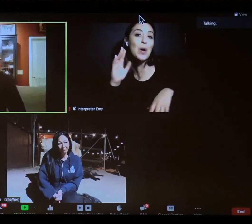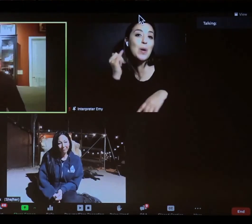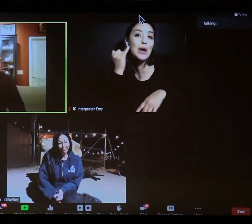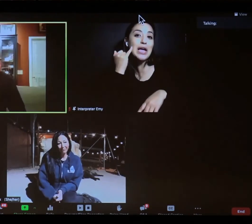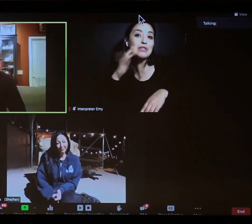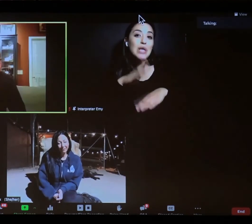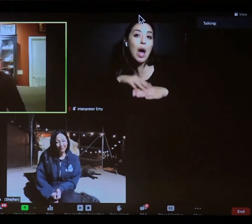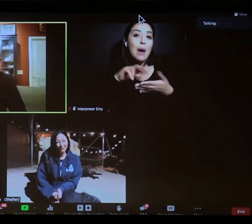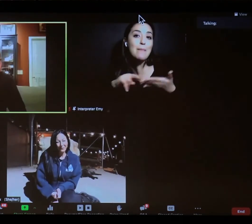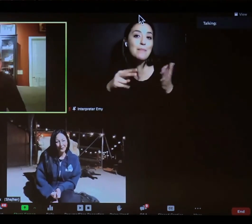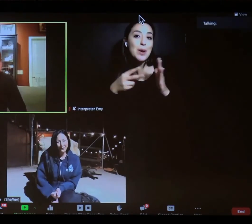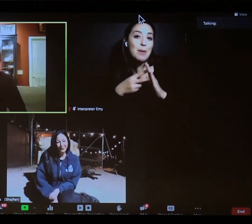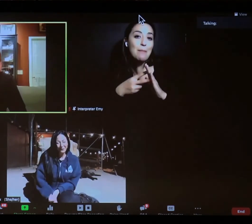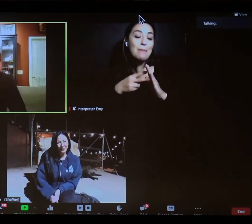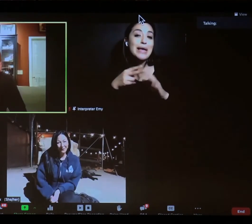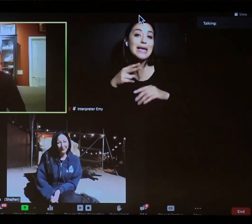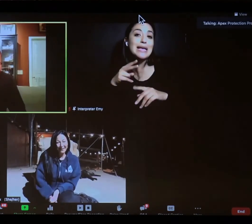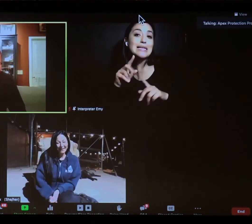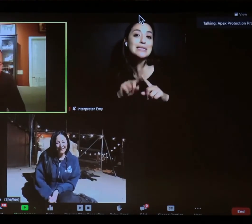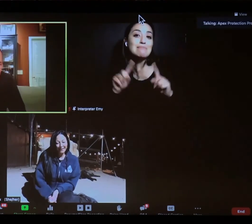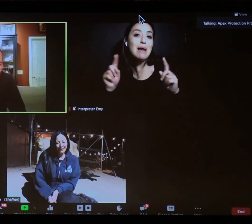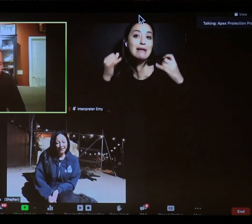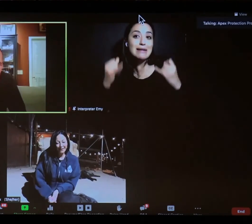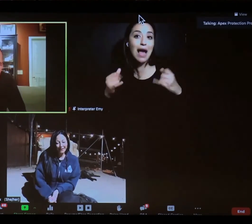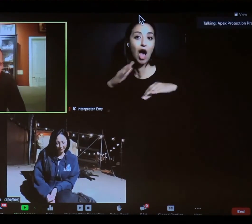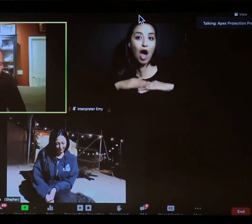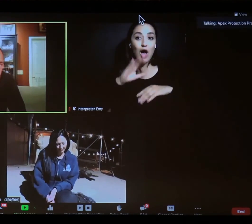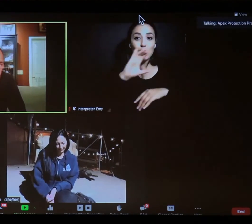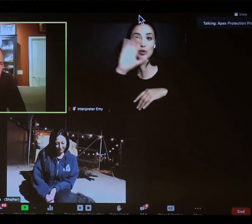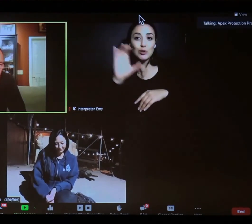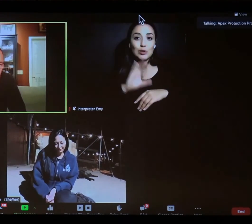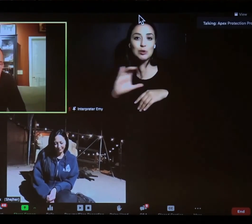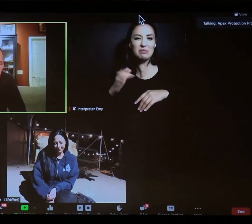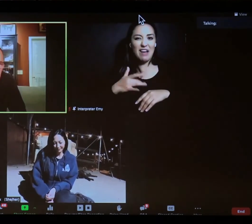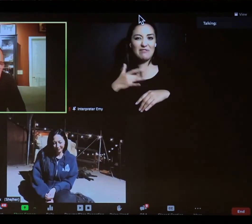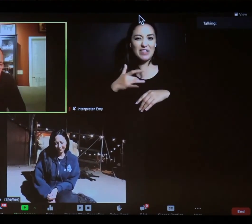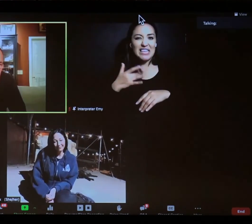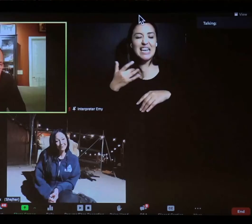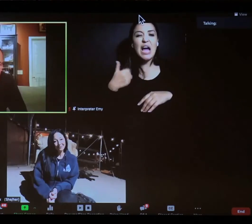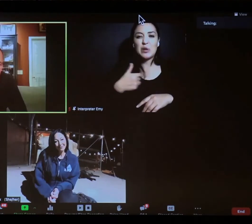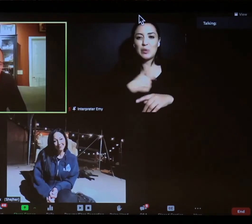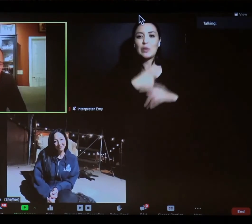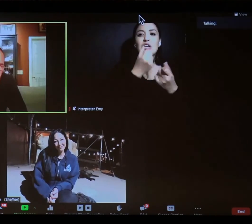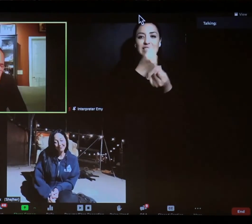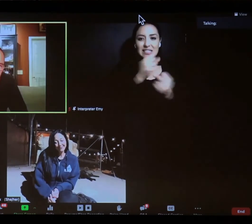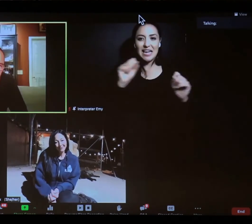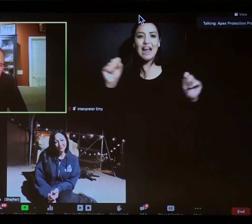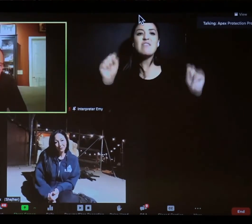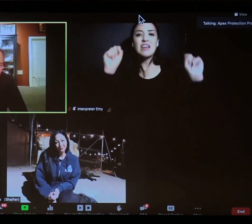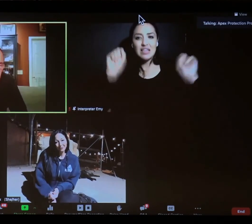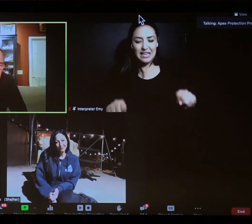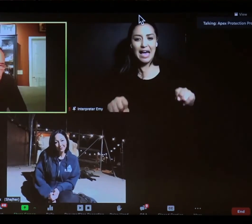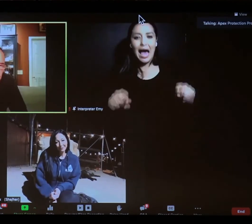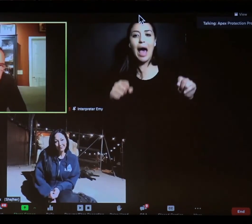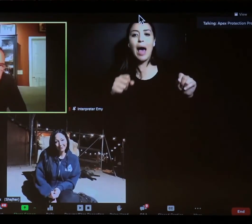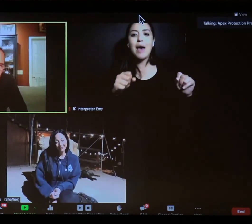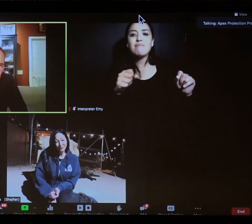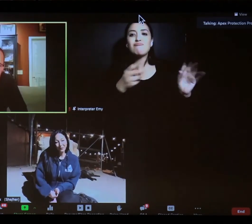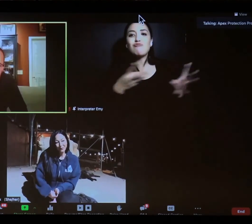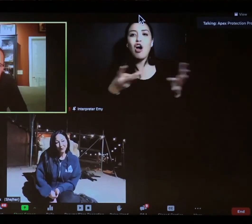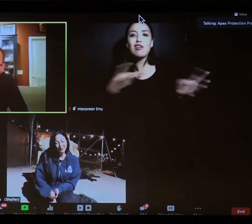but now that we're on Zoom, I feel like we're safe and we'll be able to broadcast tomorrow. So thank you for sticking with